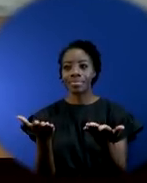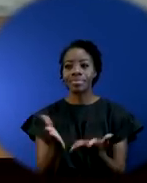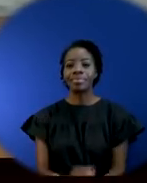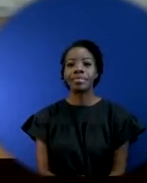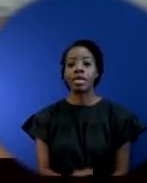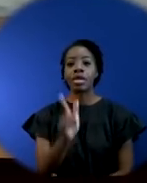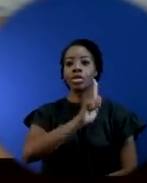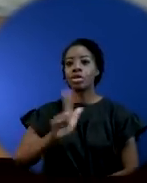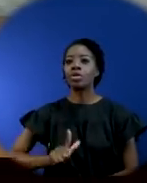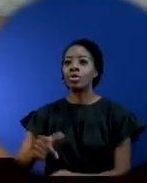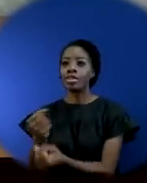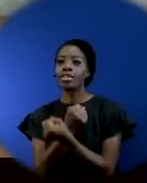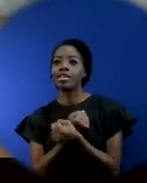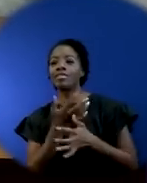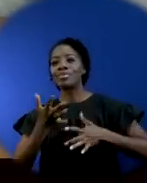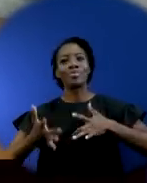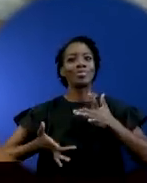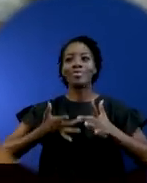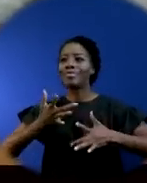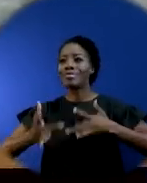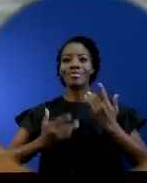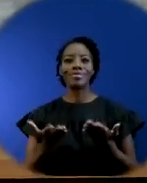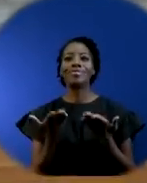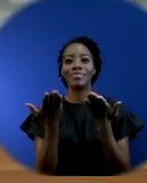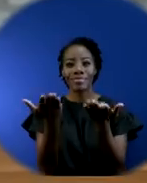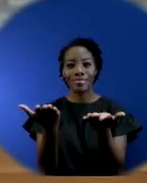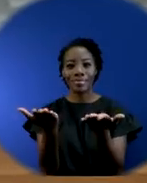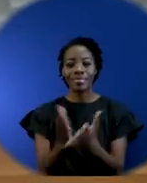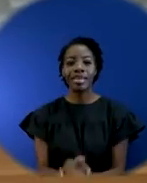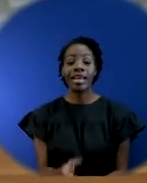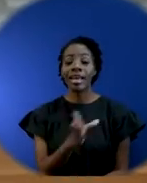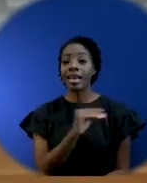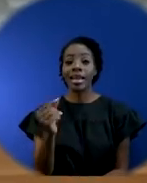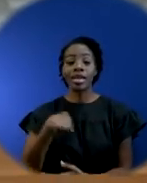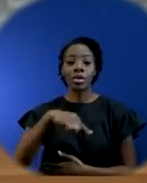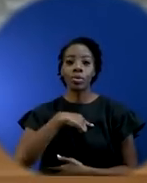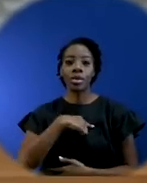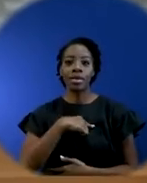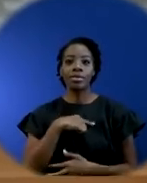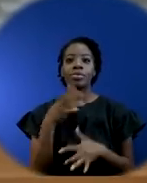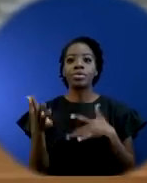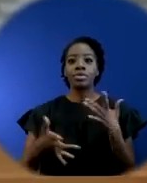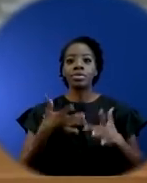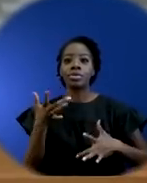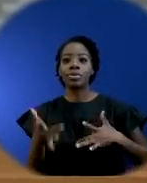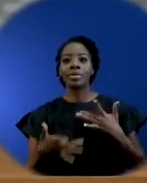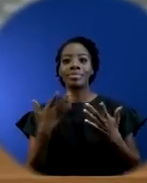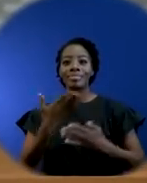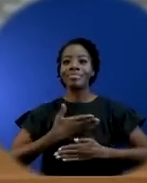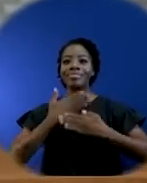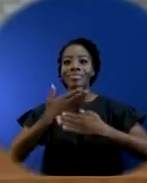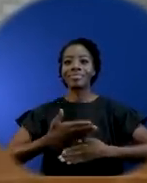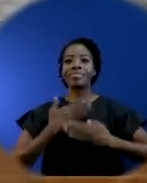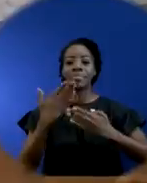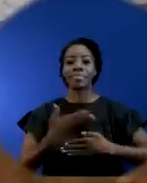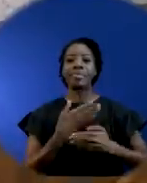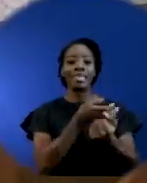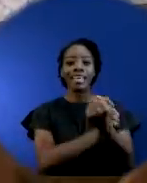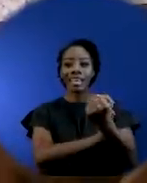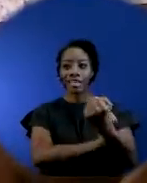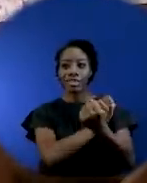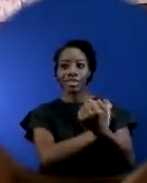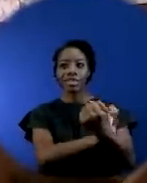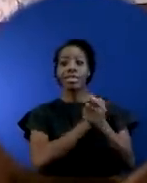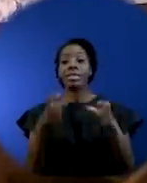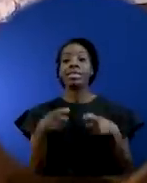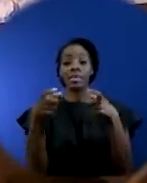The Lord loves a cheerful giver, and we with cheer, with joy, with delight, with enthusiasm give back